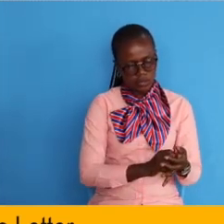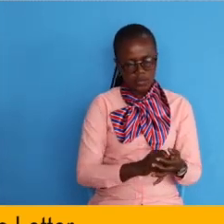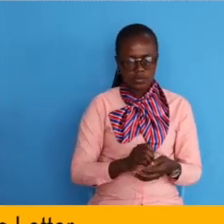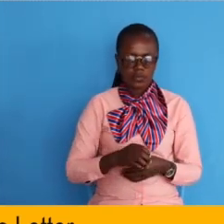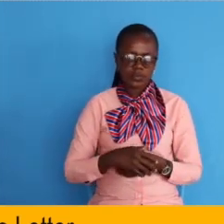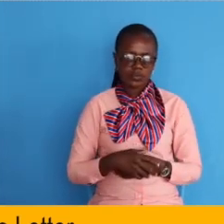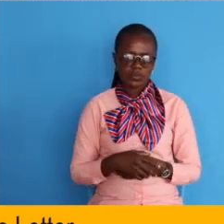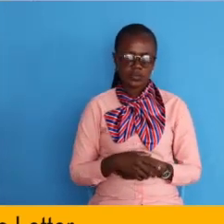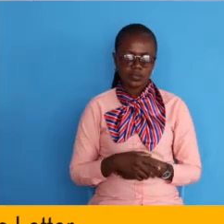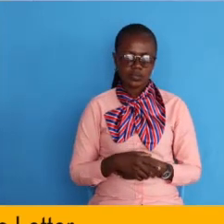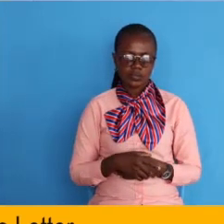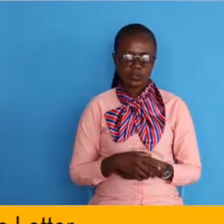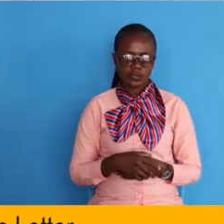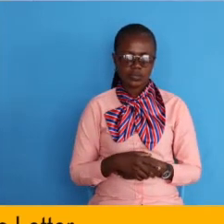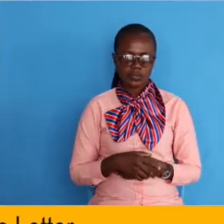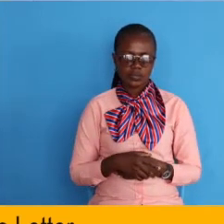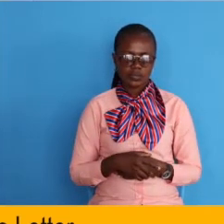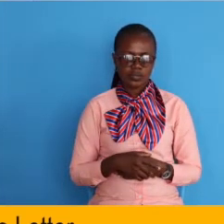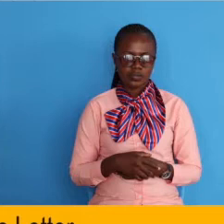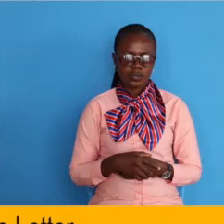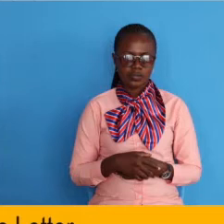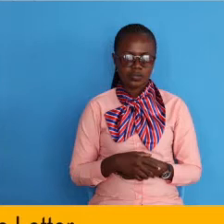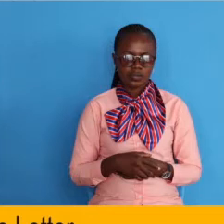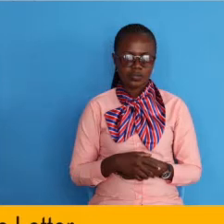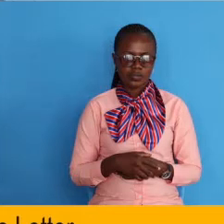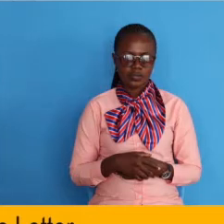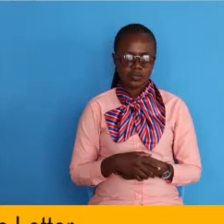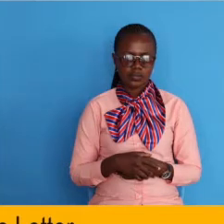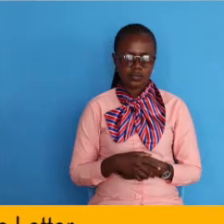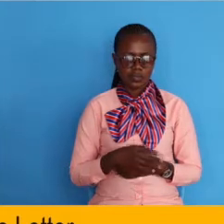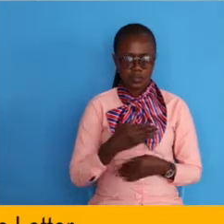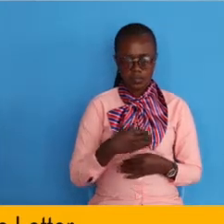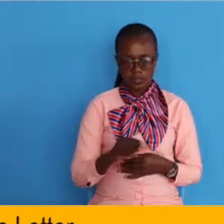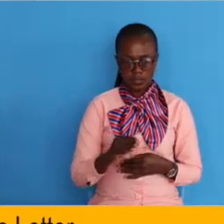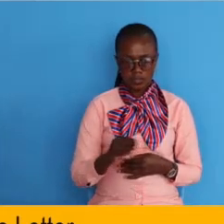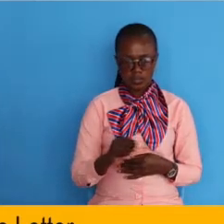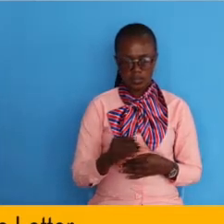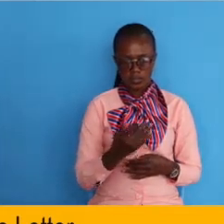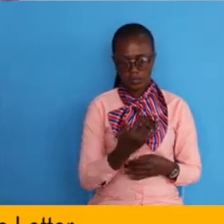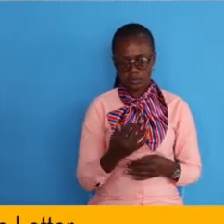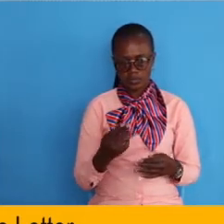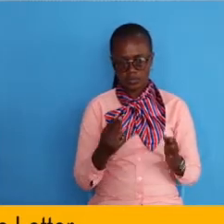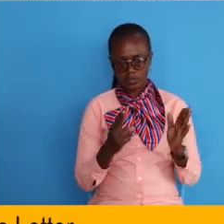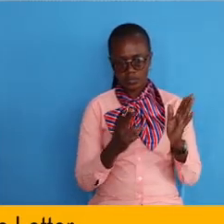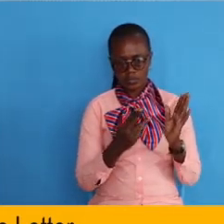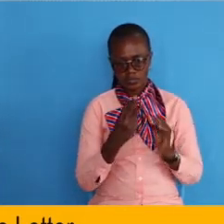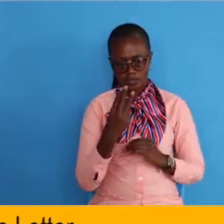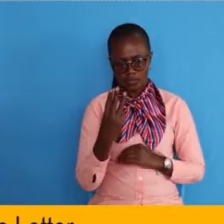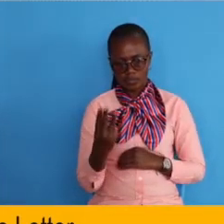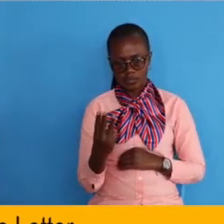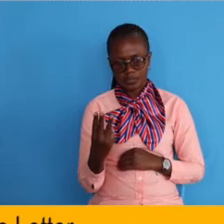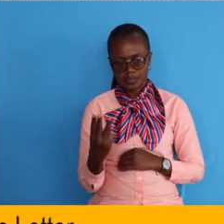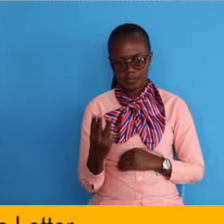Now, let's go to aspect number 3. That is receiver's